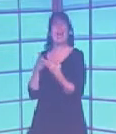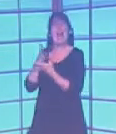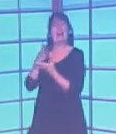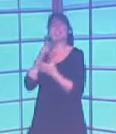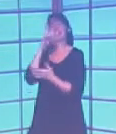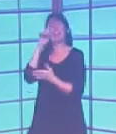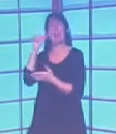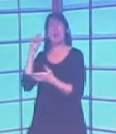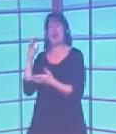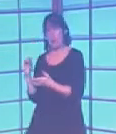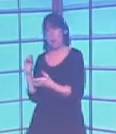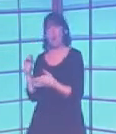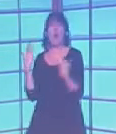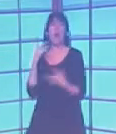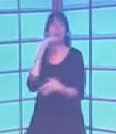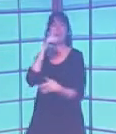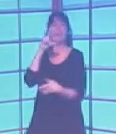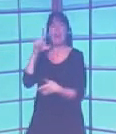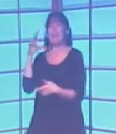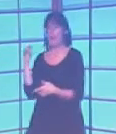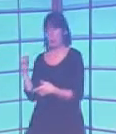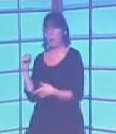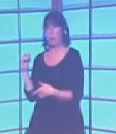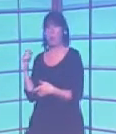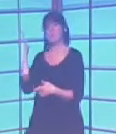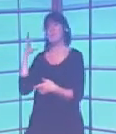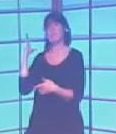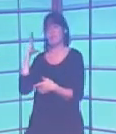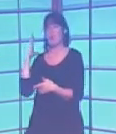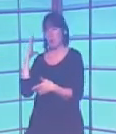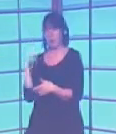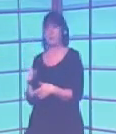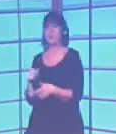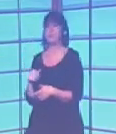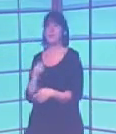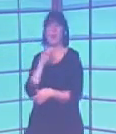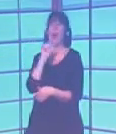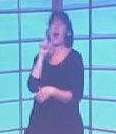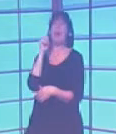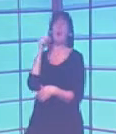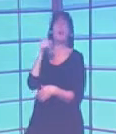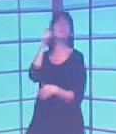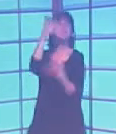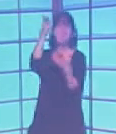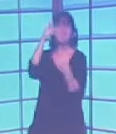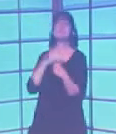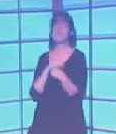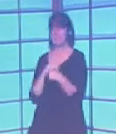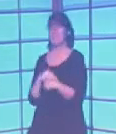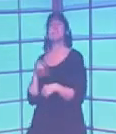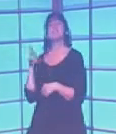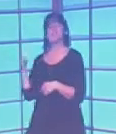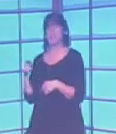or Disability Liaison Officer as it was formerly known, such as Alan at Arsenal Football Club, about the